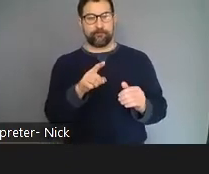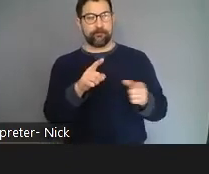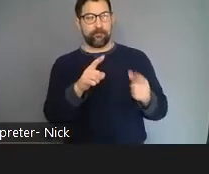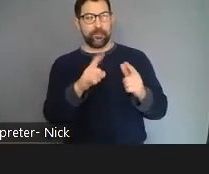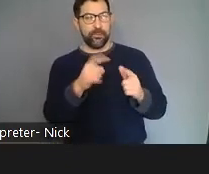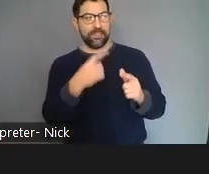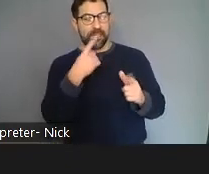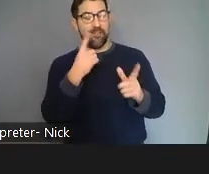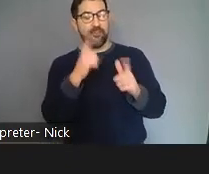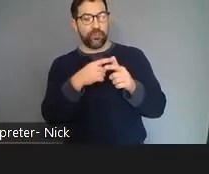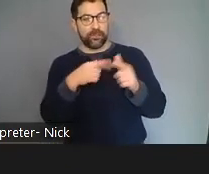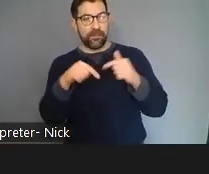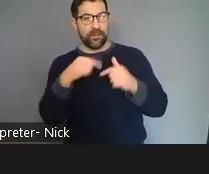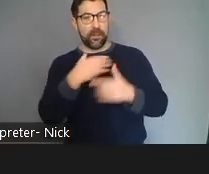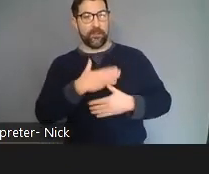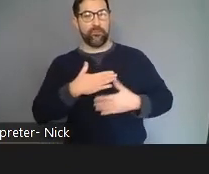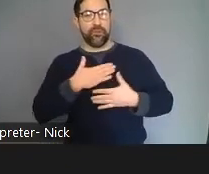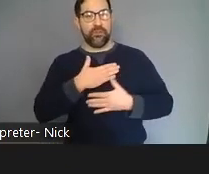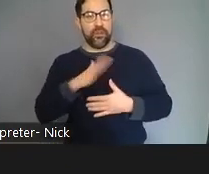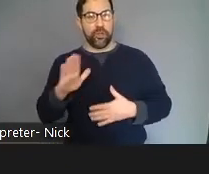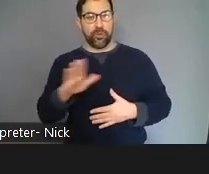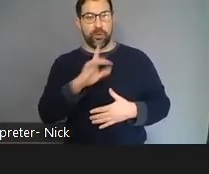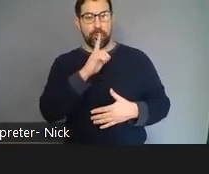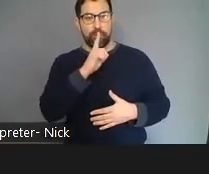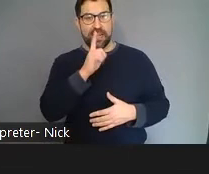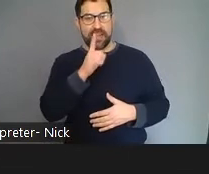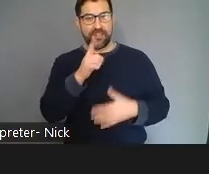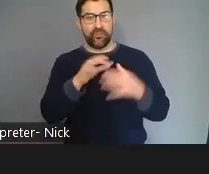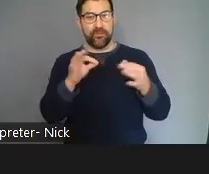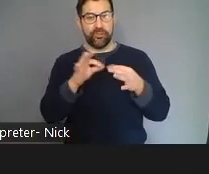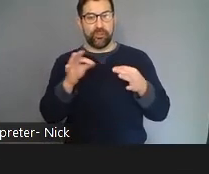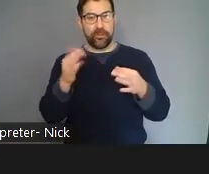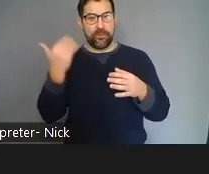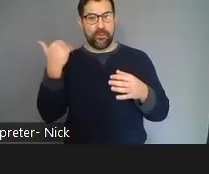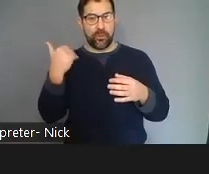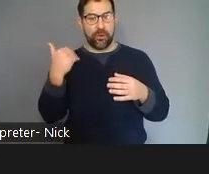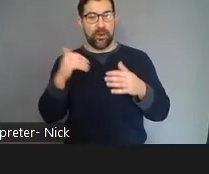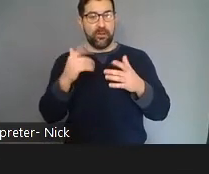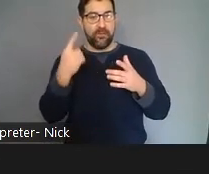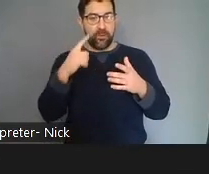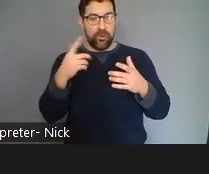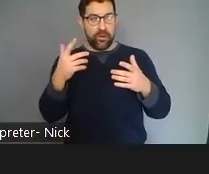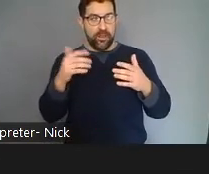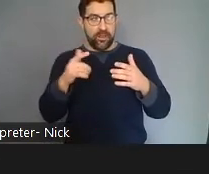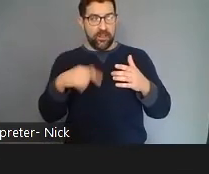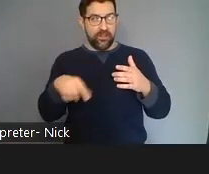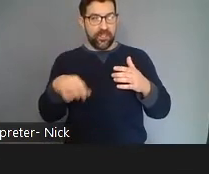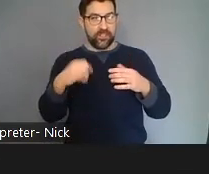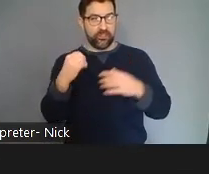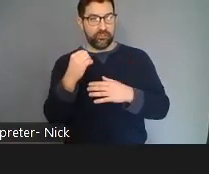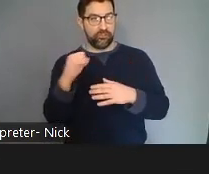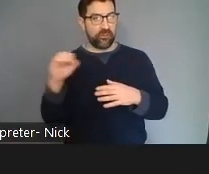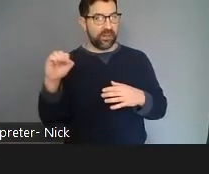for realities that you've shared earlier in terms of how when these strikes